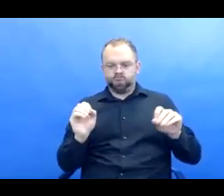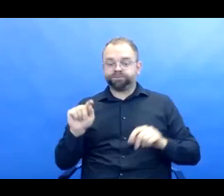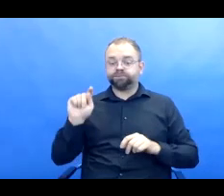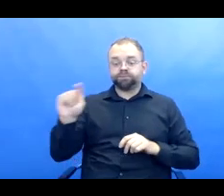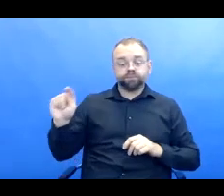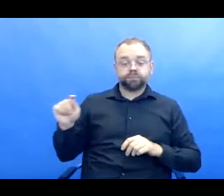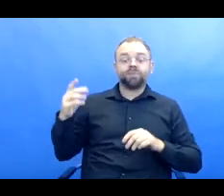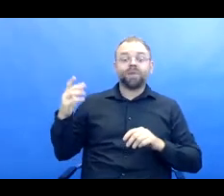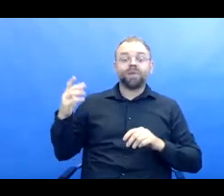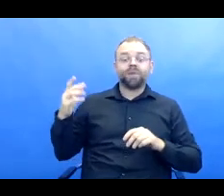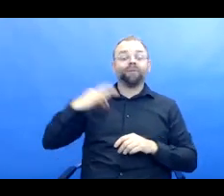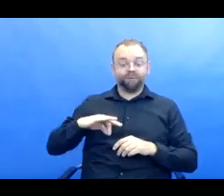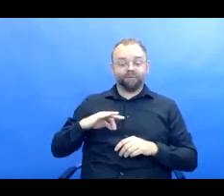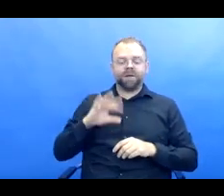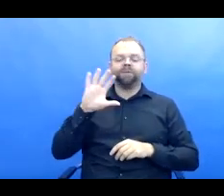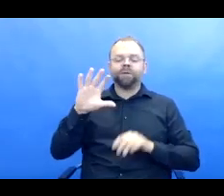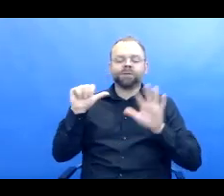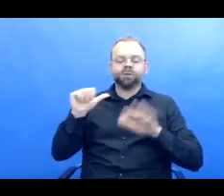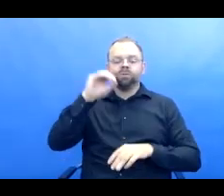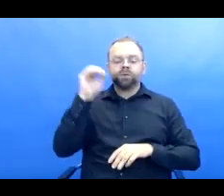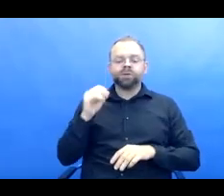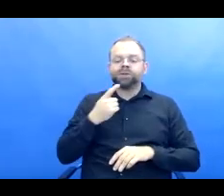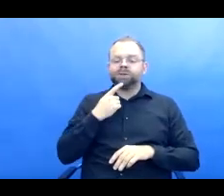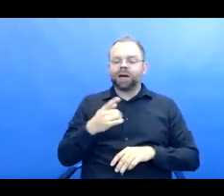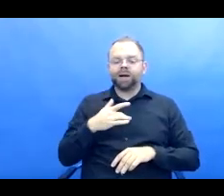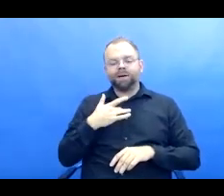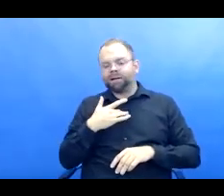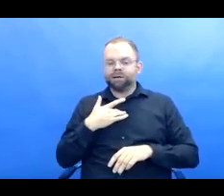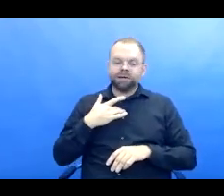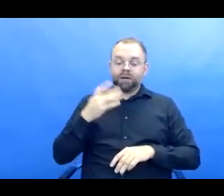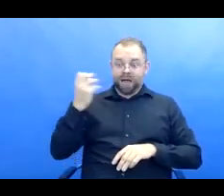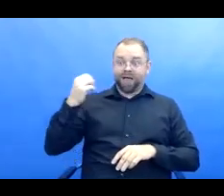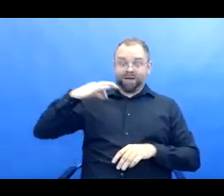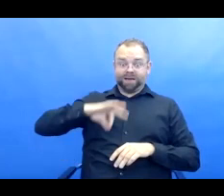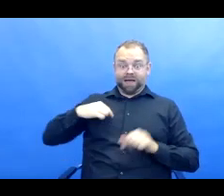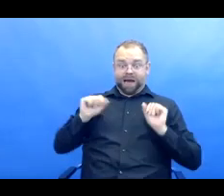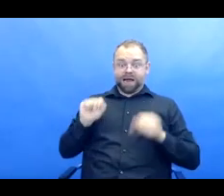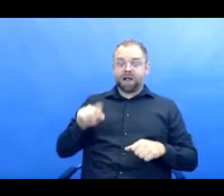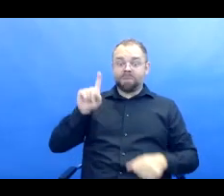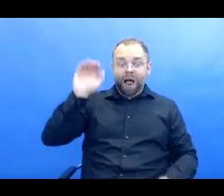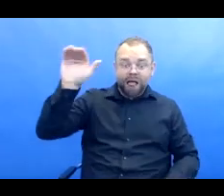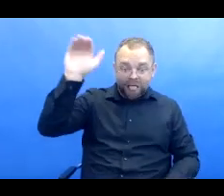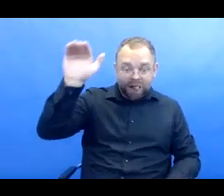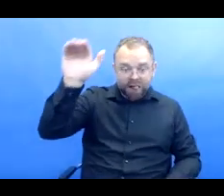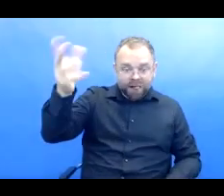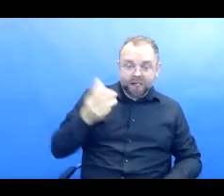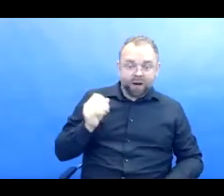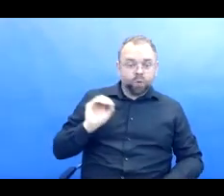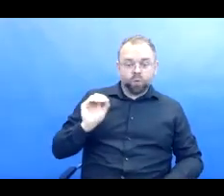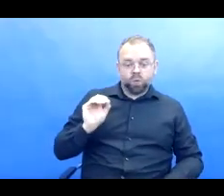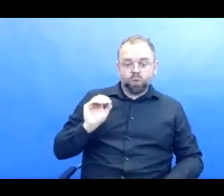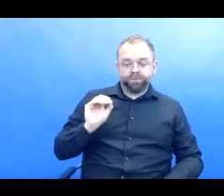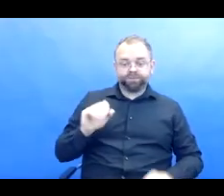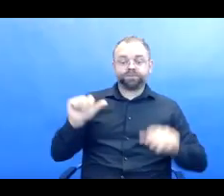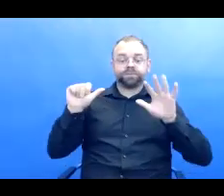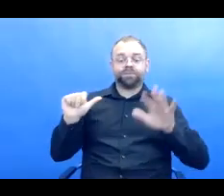benefit expressed that they had information, but the lack of implementation process and mechanisms failed them from